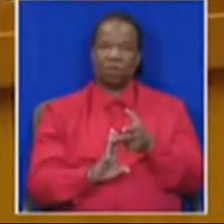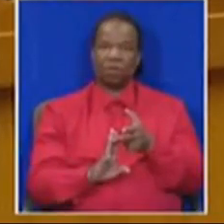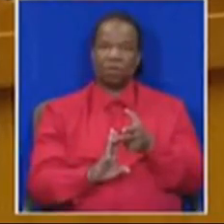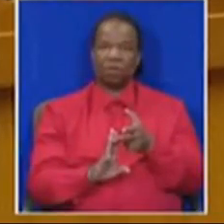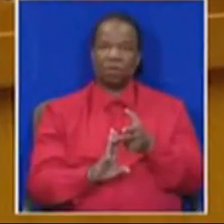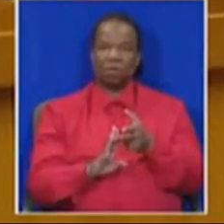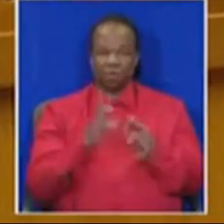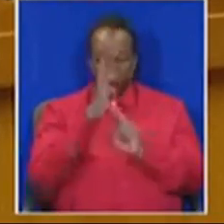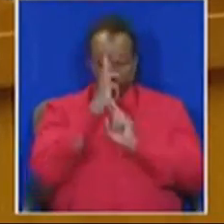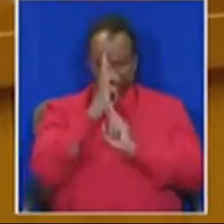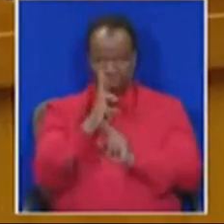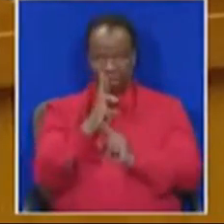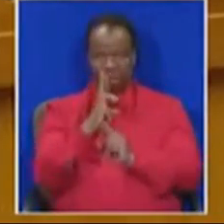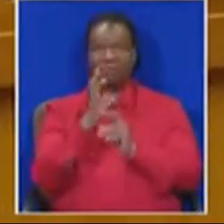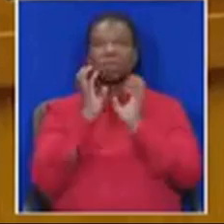Honorable Malema.